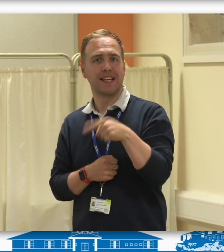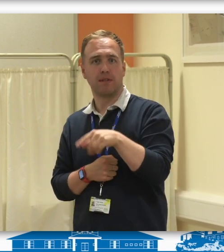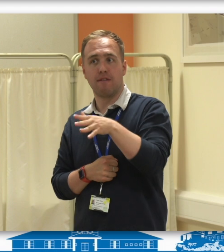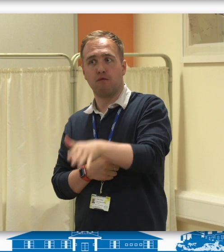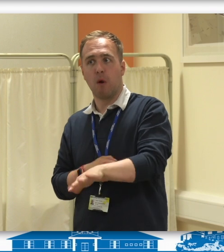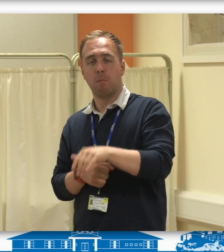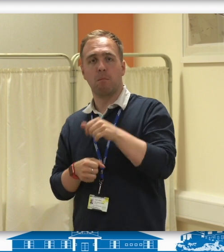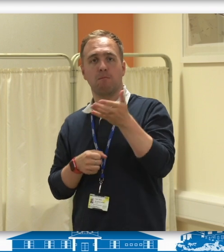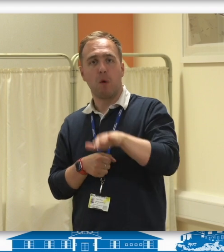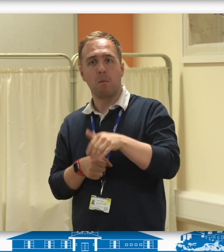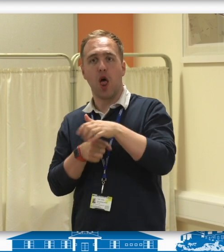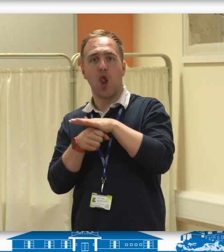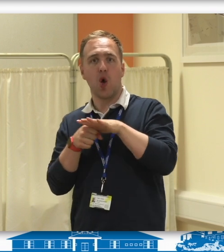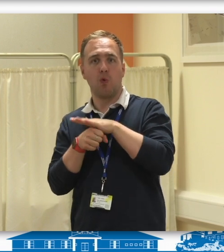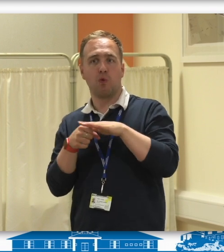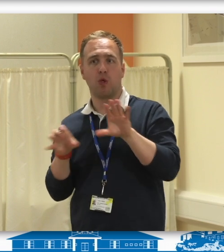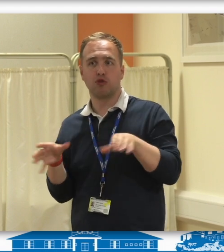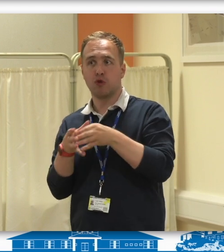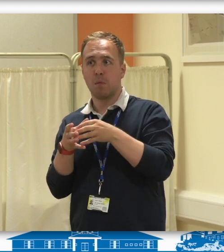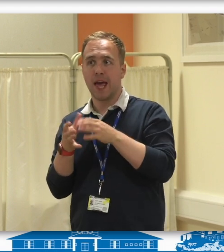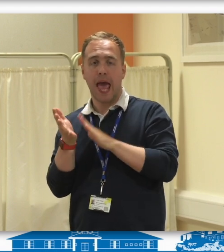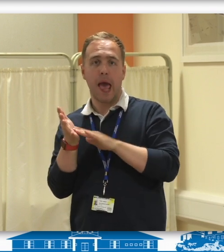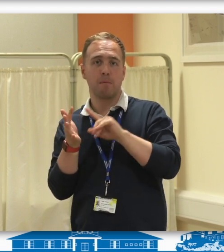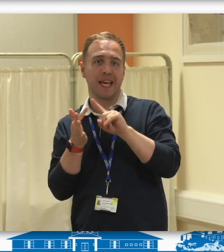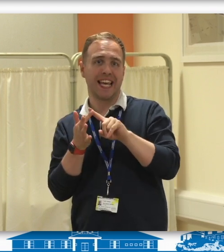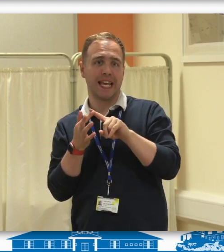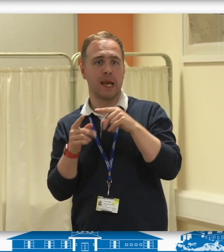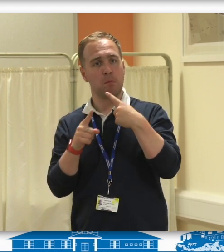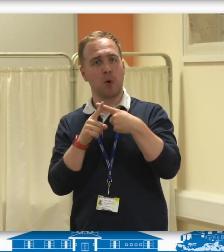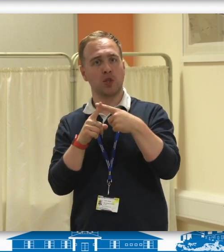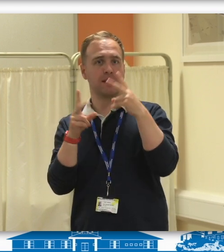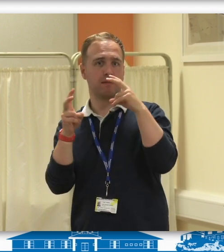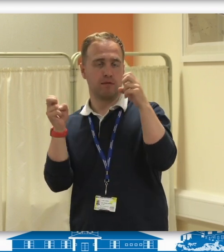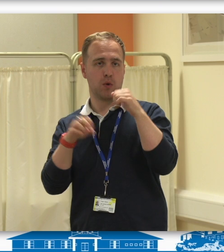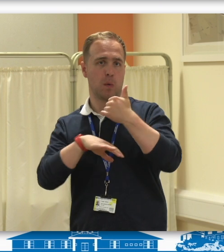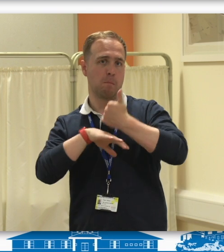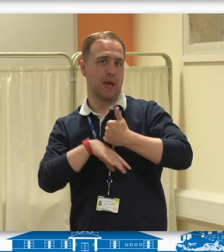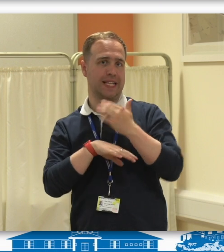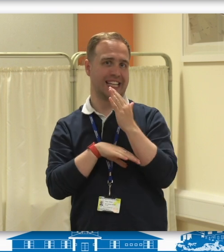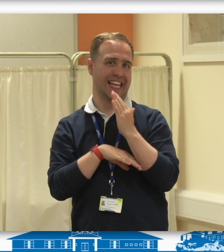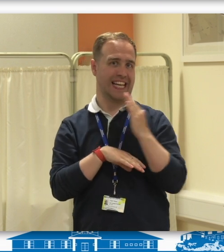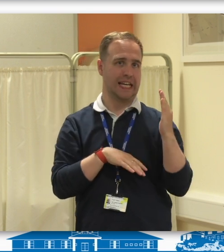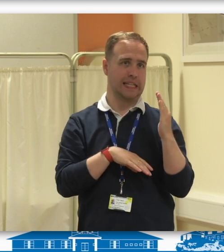local group, ME Positive, who are based in the East Midlands.